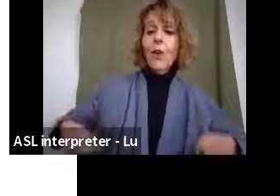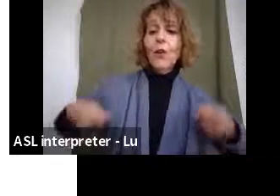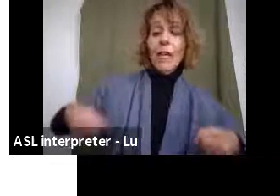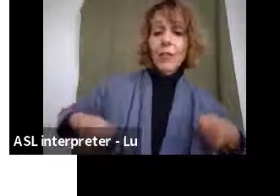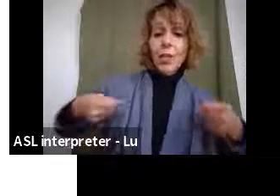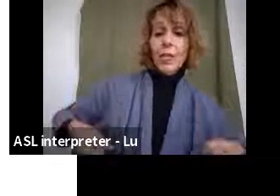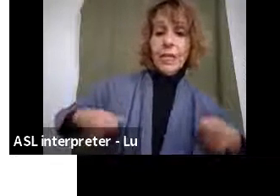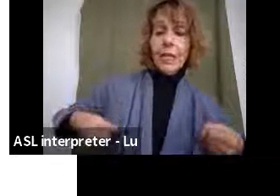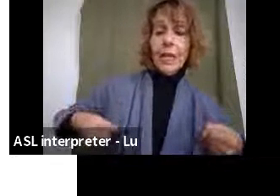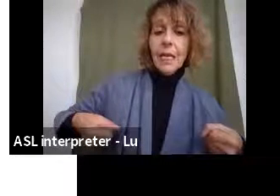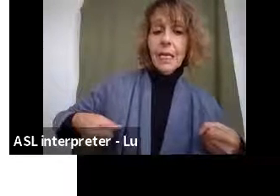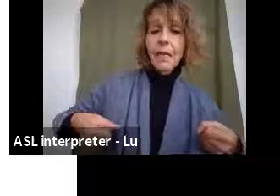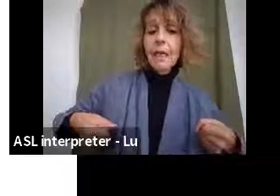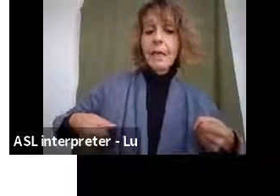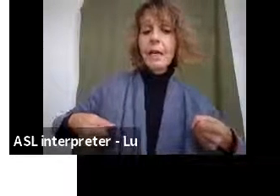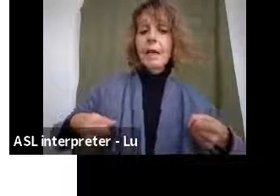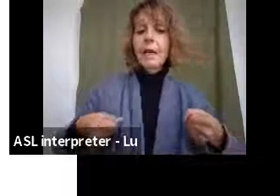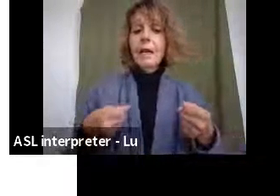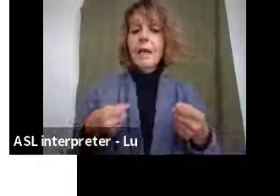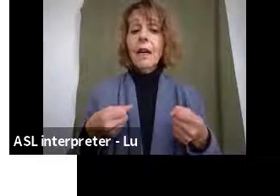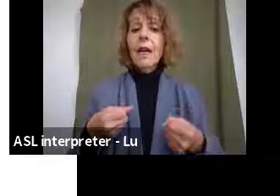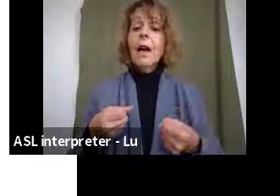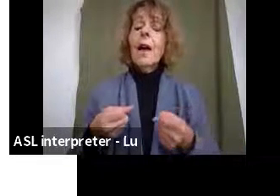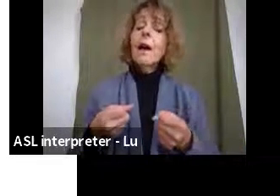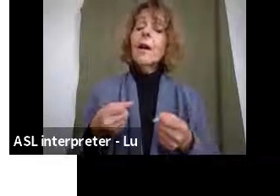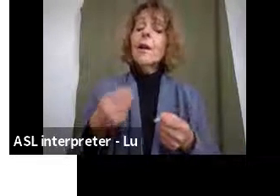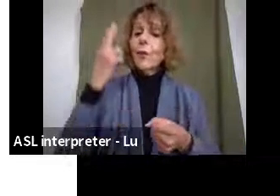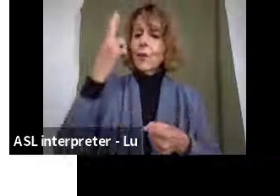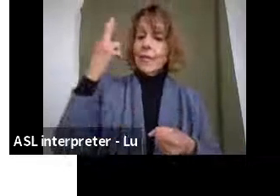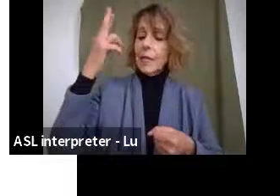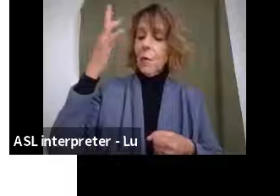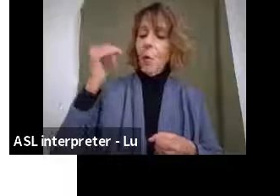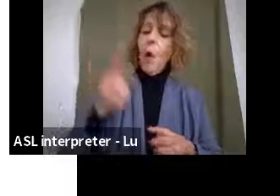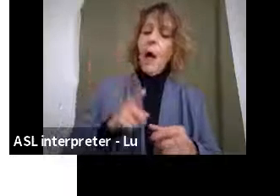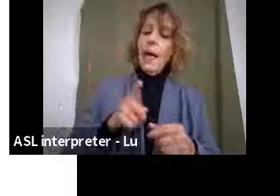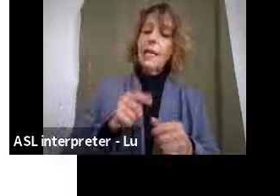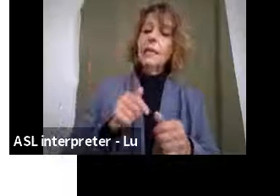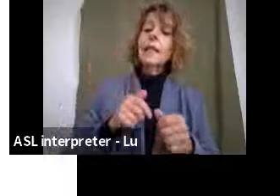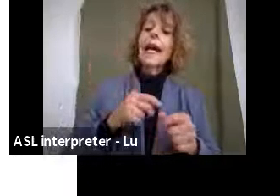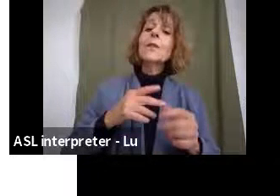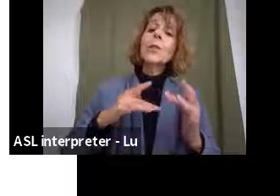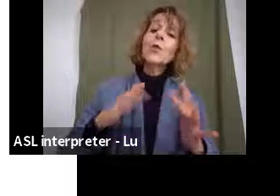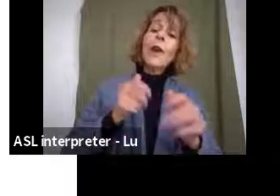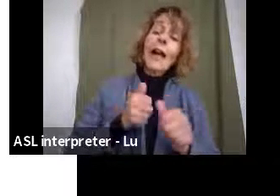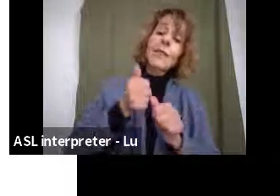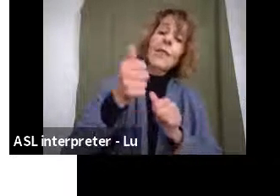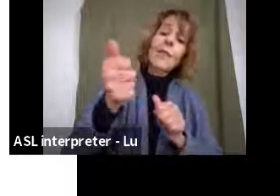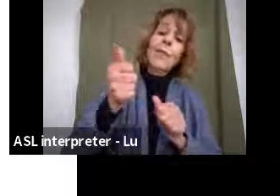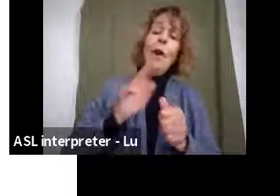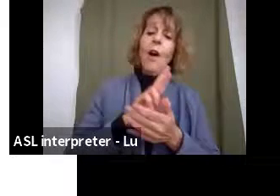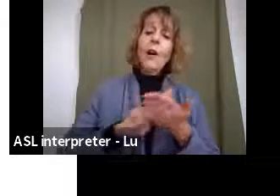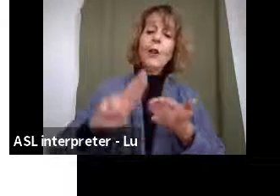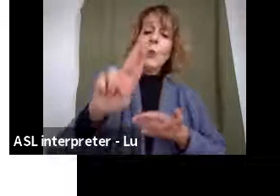device in order to cross campus and travel further distances. For him or